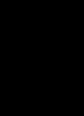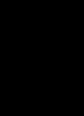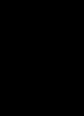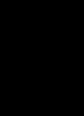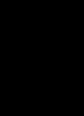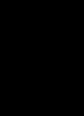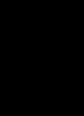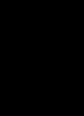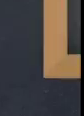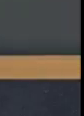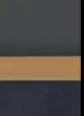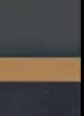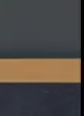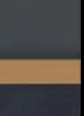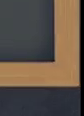national educator.